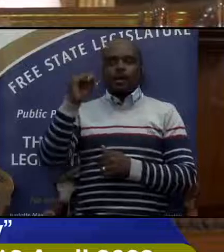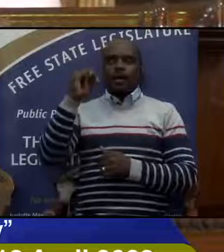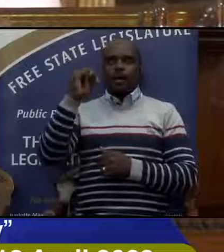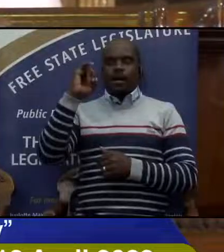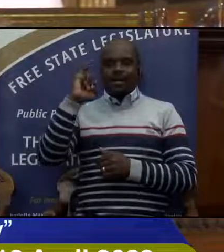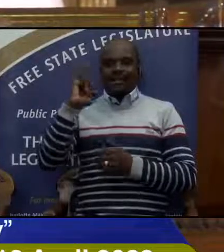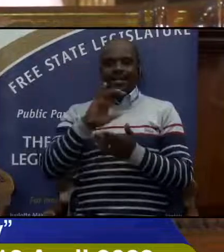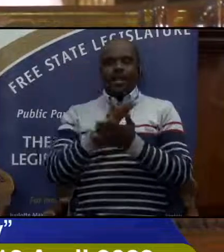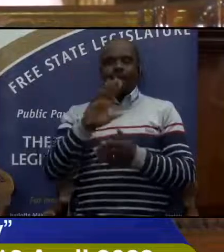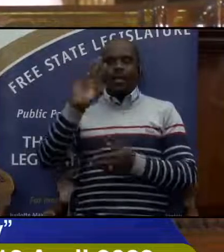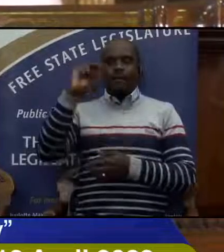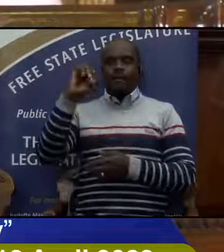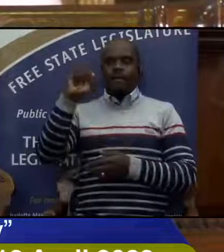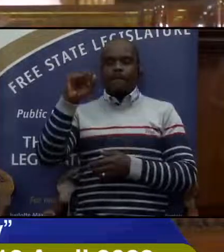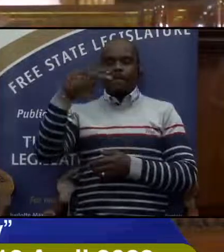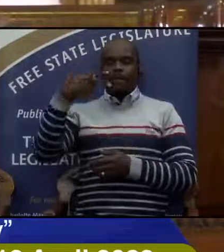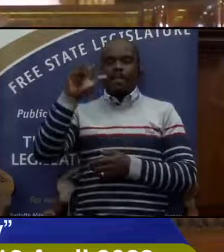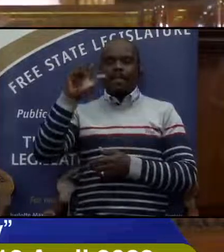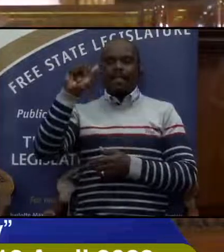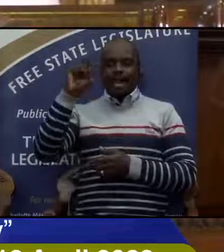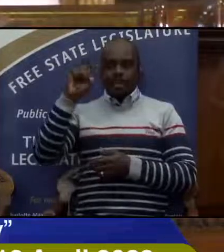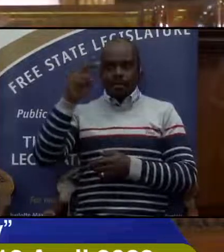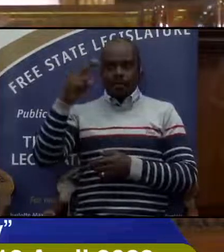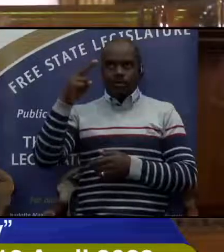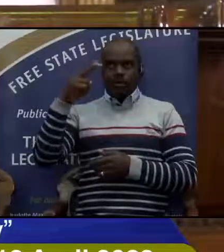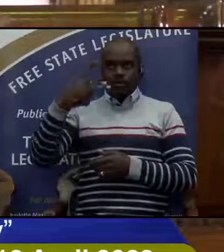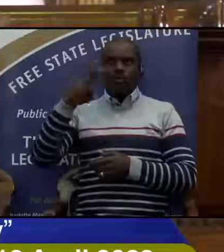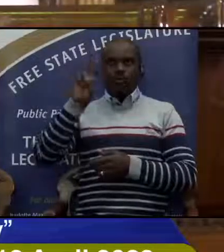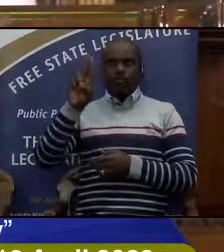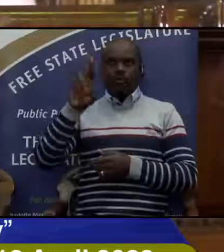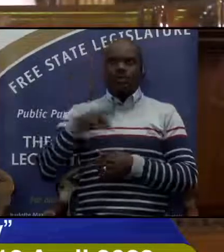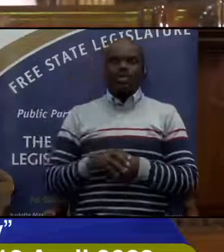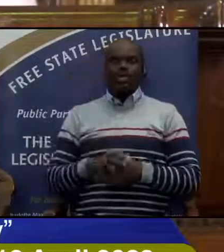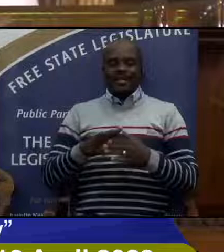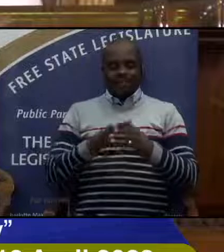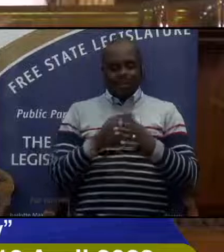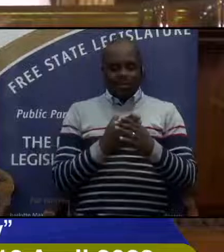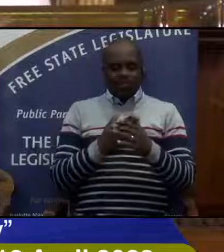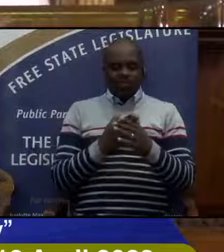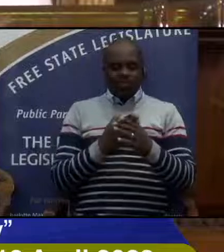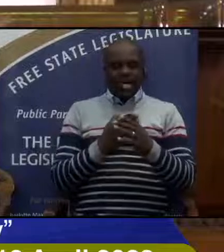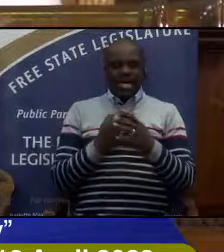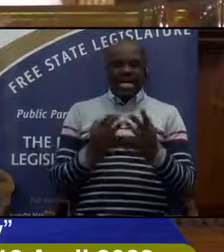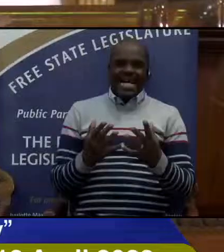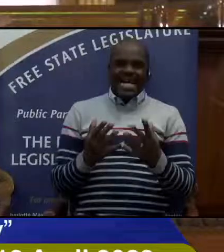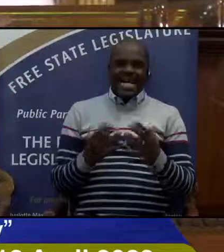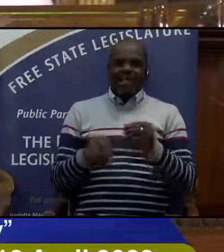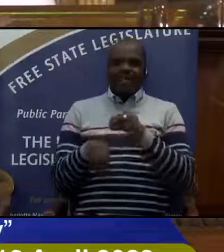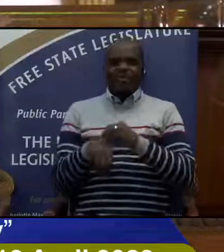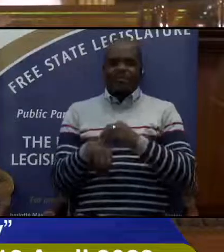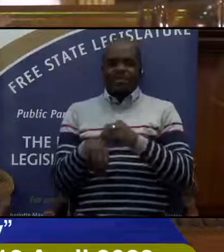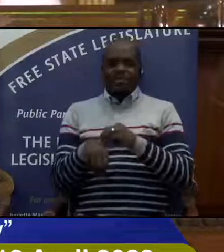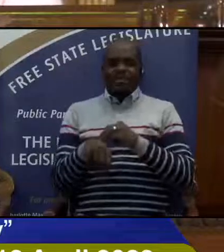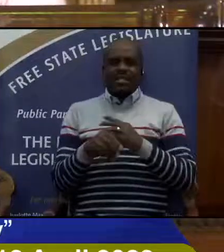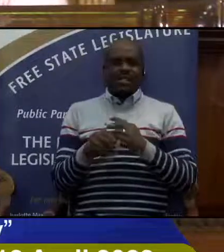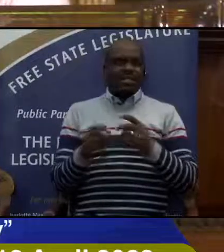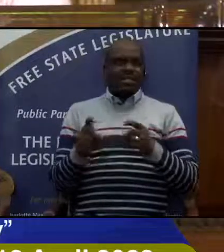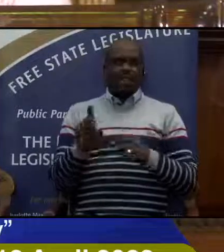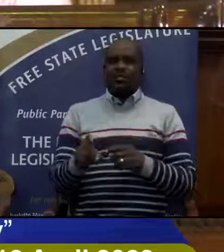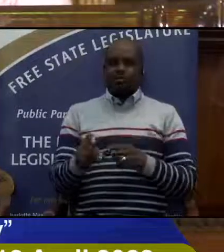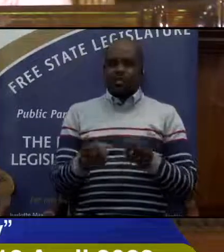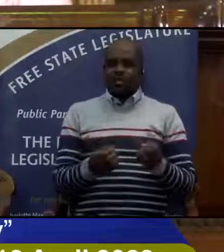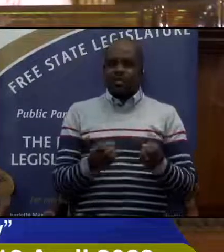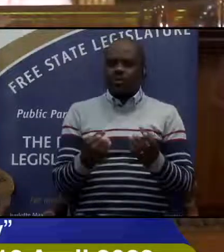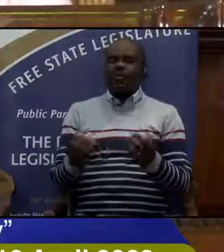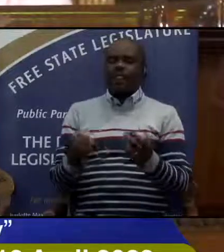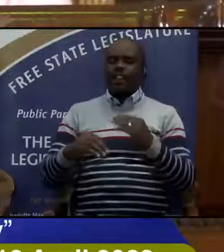Hence, we are struggling to give size and build houses. The wounds